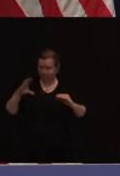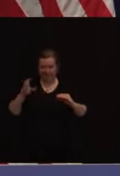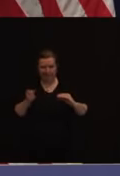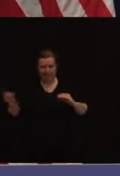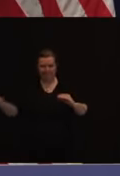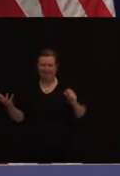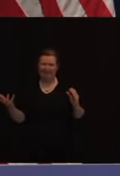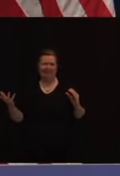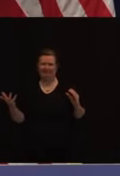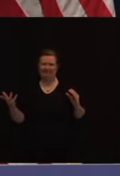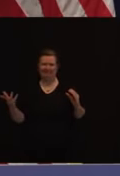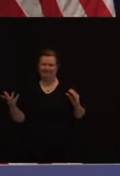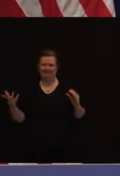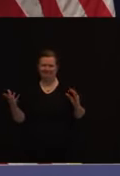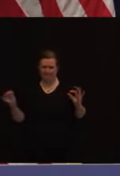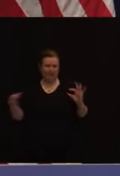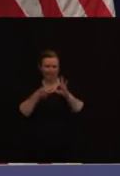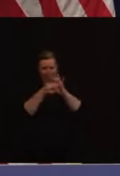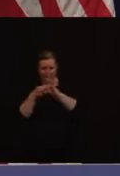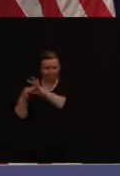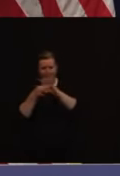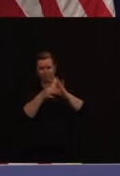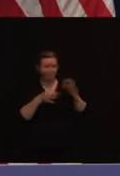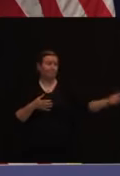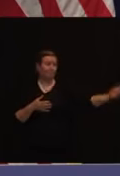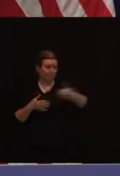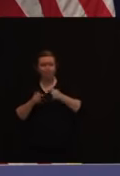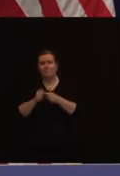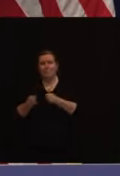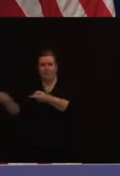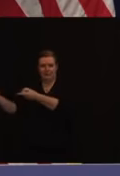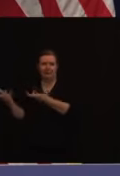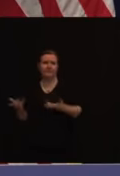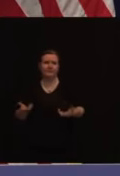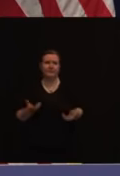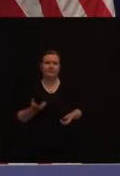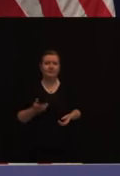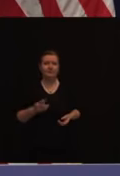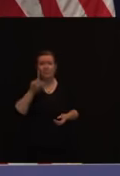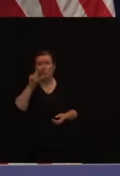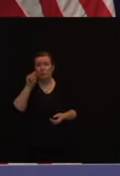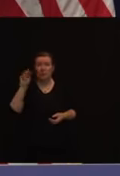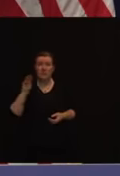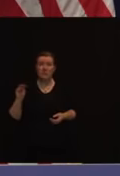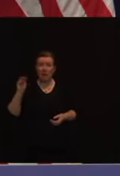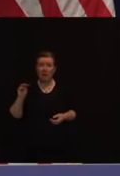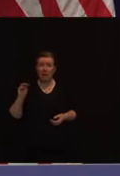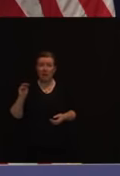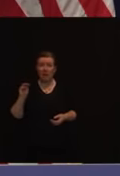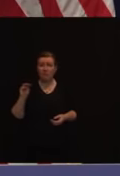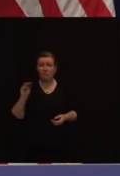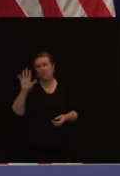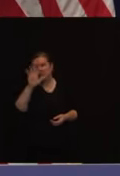And it's an estimate. And this is between, by the way, I should say, between now and June